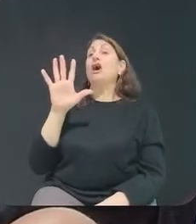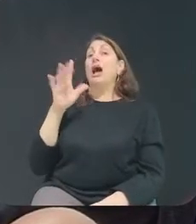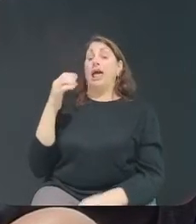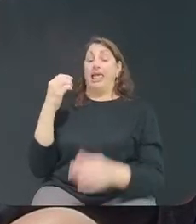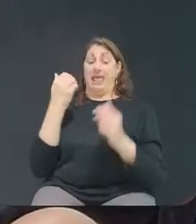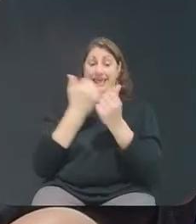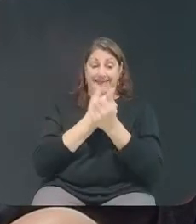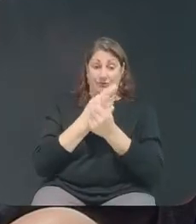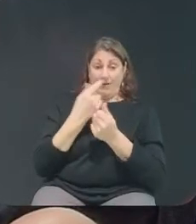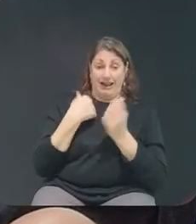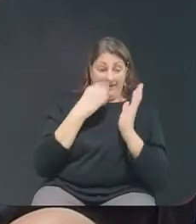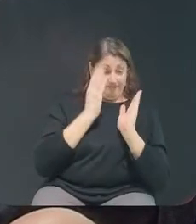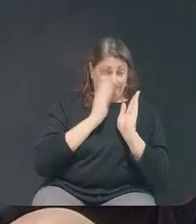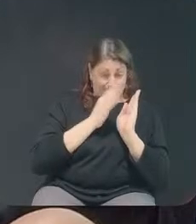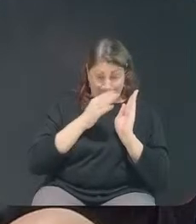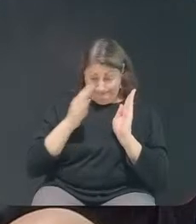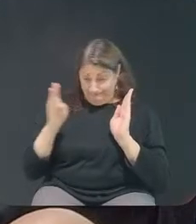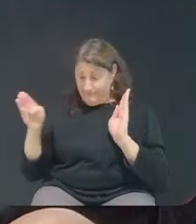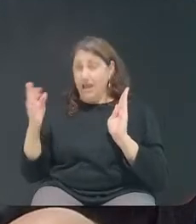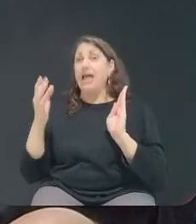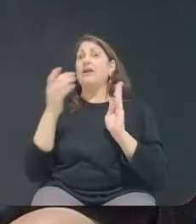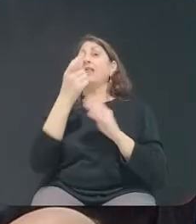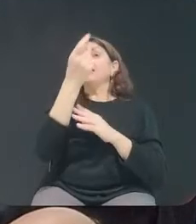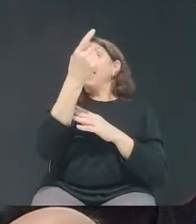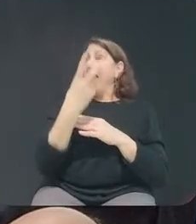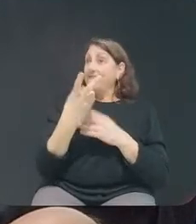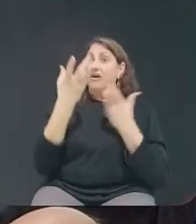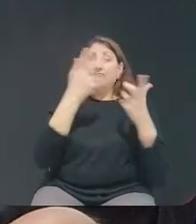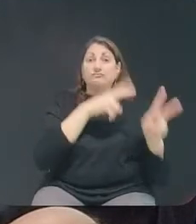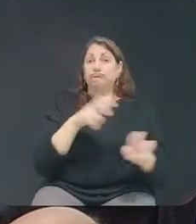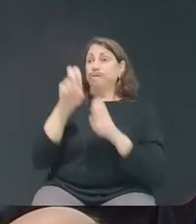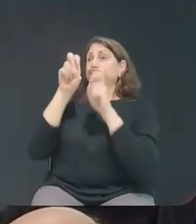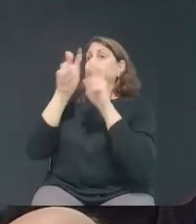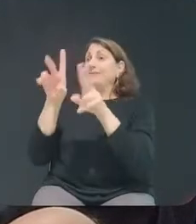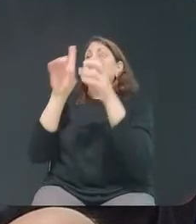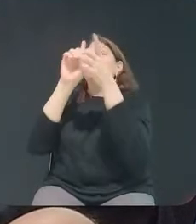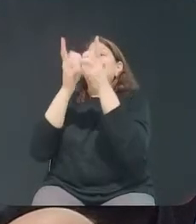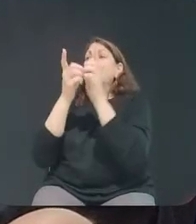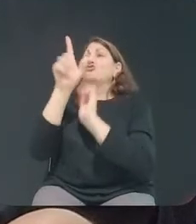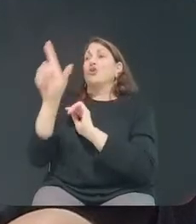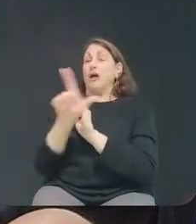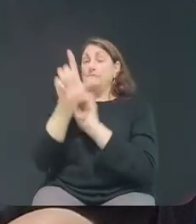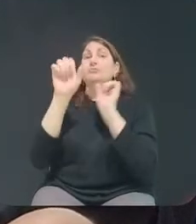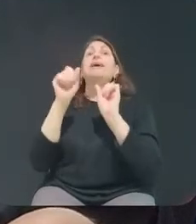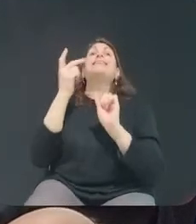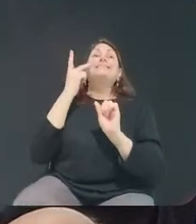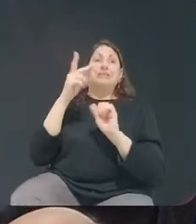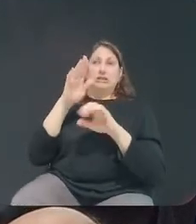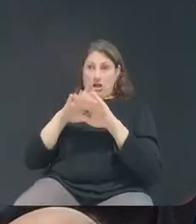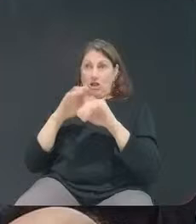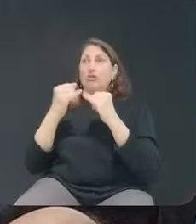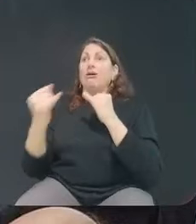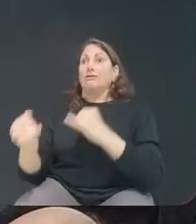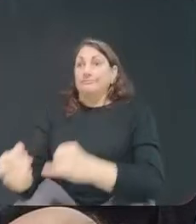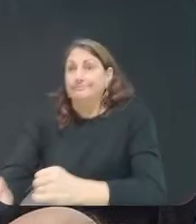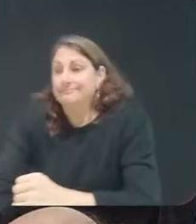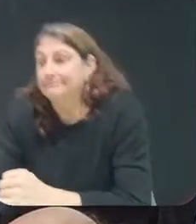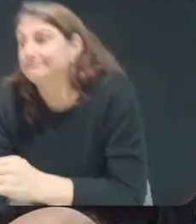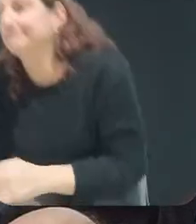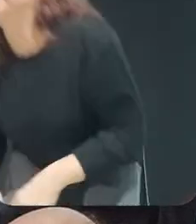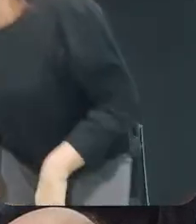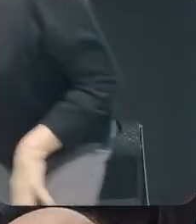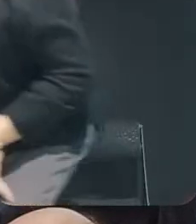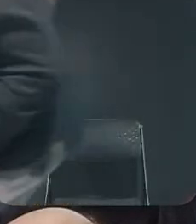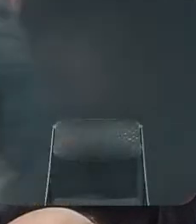cataloged, and over half of the collection has been digitized, including these documents, and can be viewed online at our digital collection site.